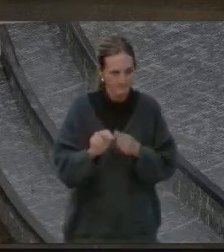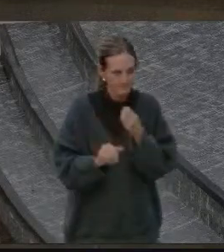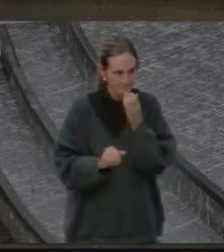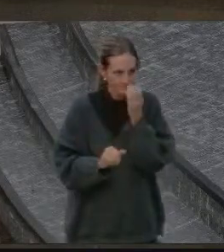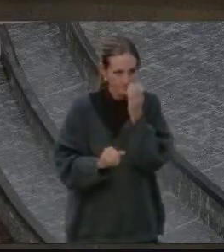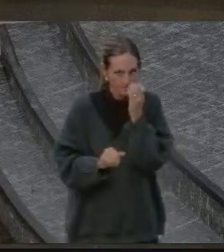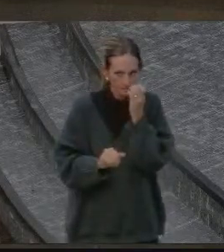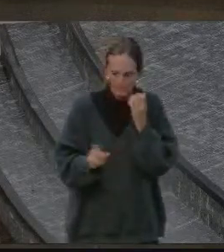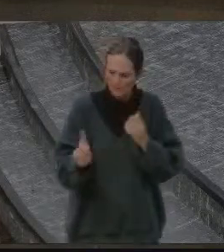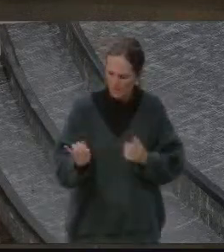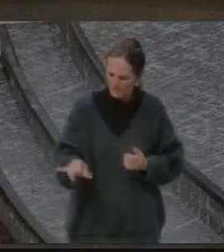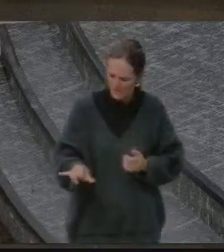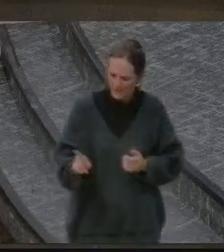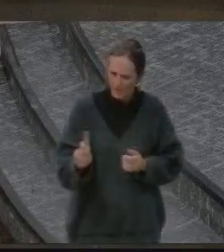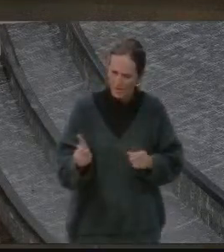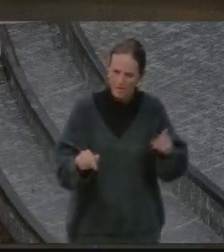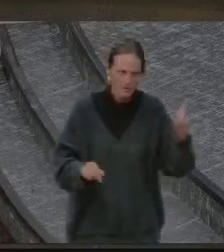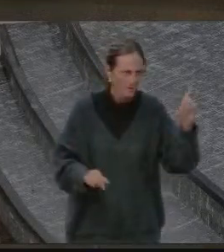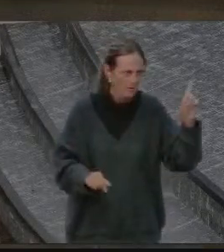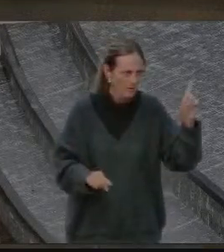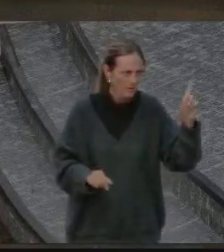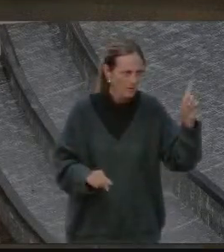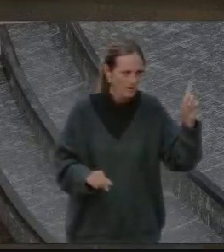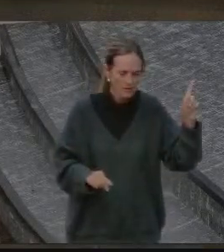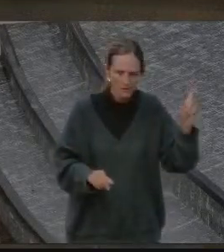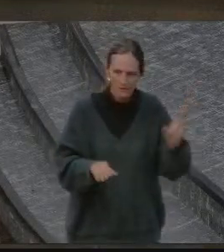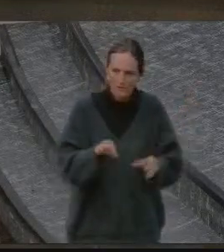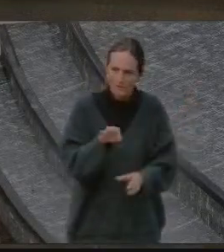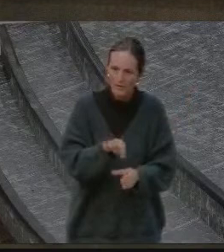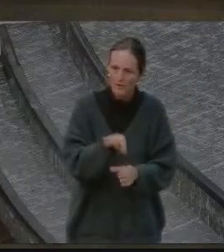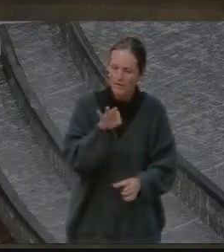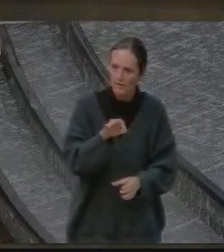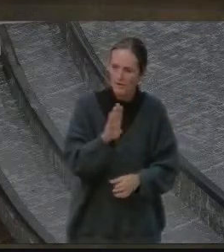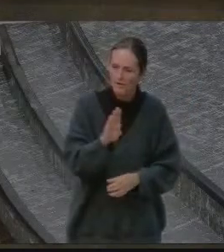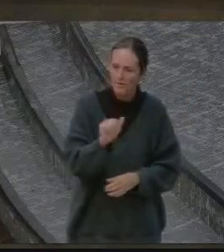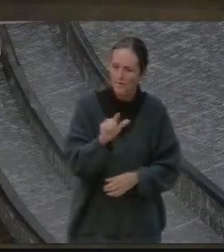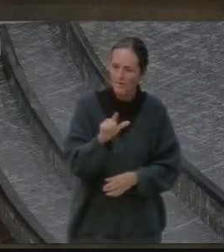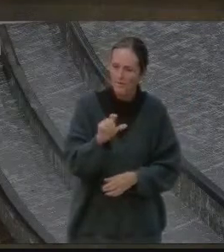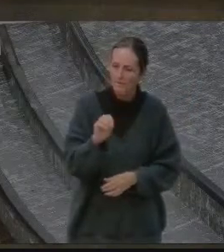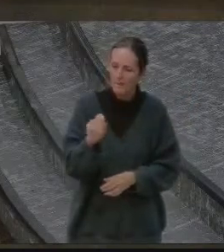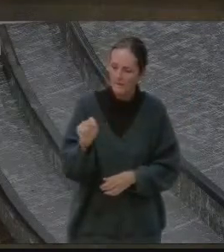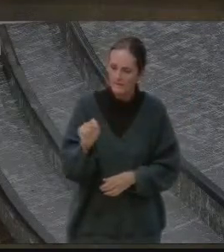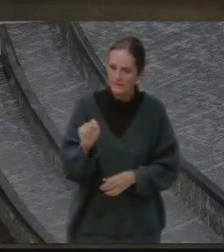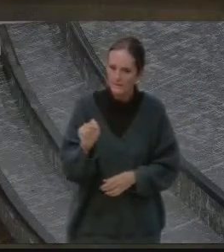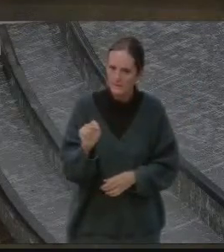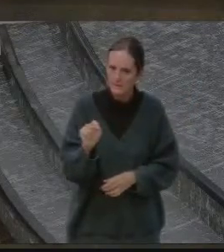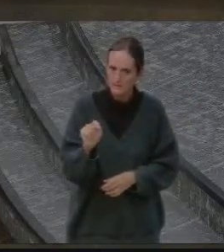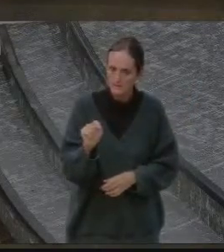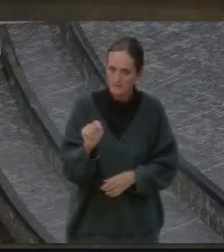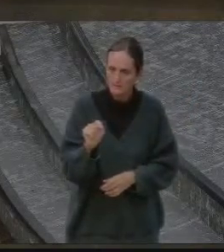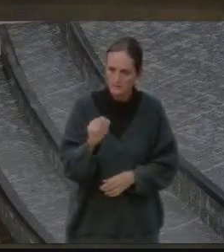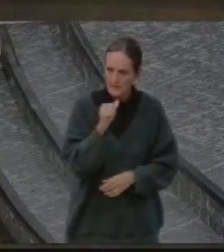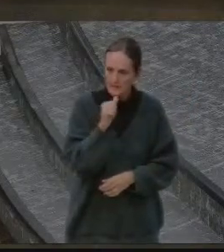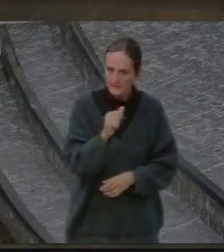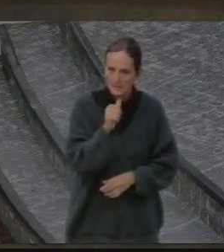So Where is that at again, Ms. Davis? The ballots, I think it says, where does it say that it's not a secret ballot?